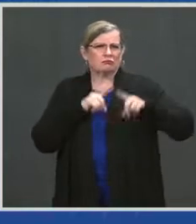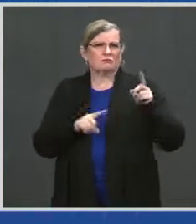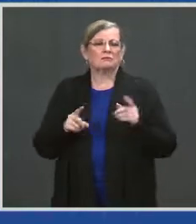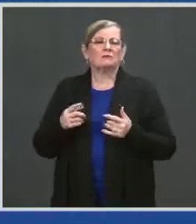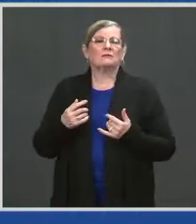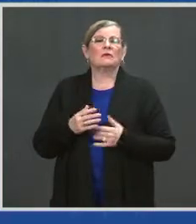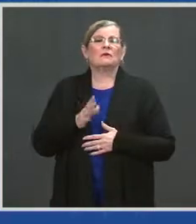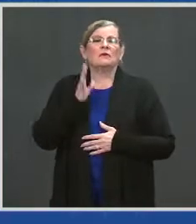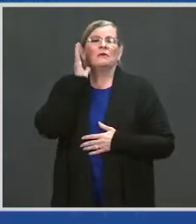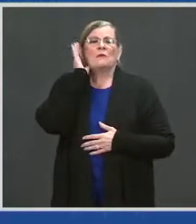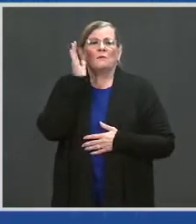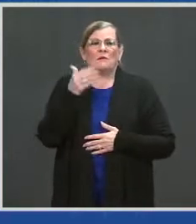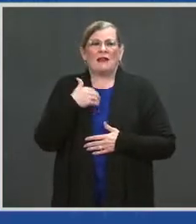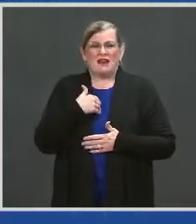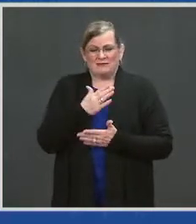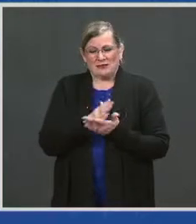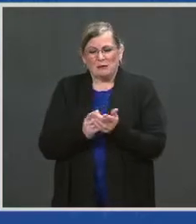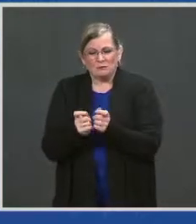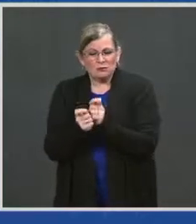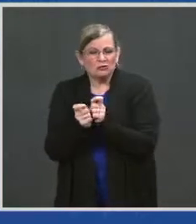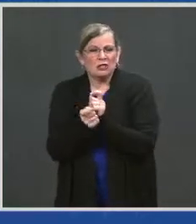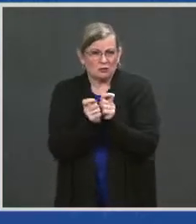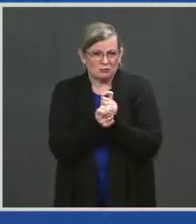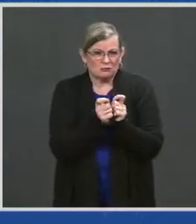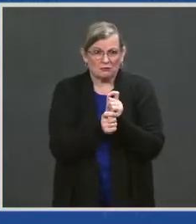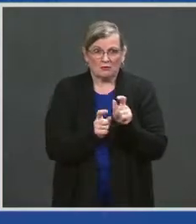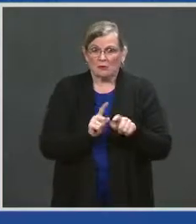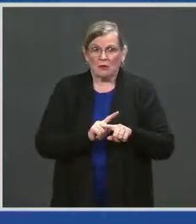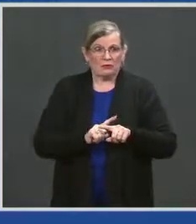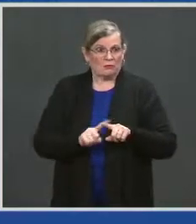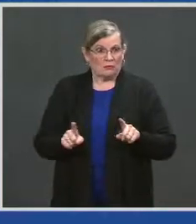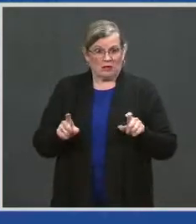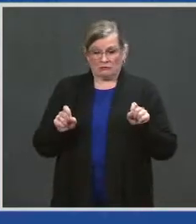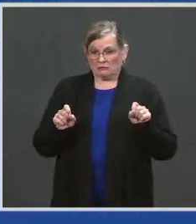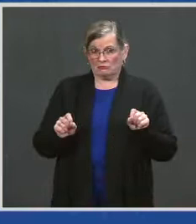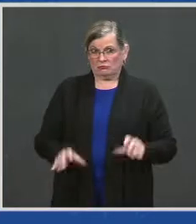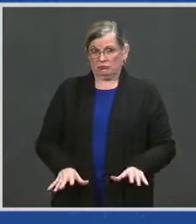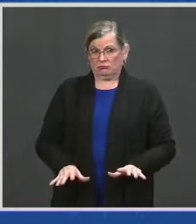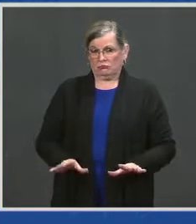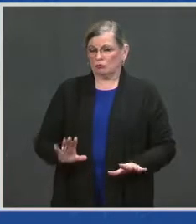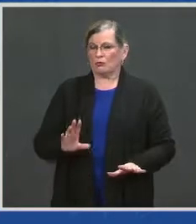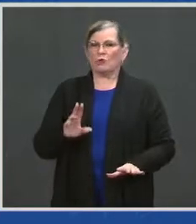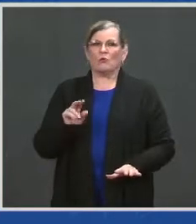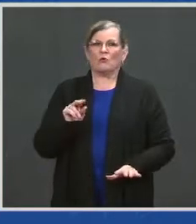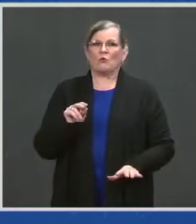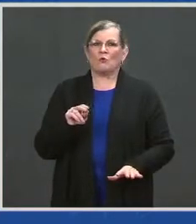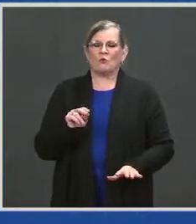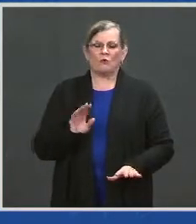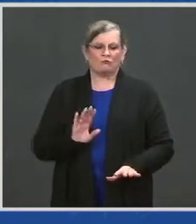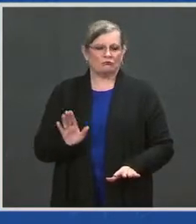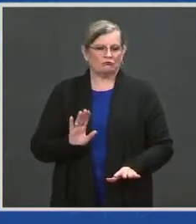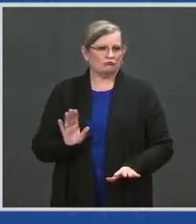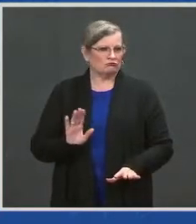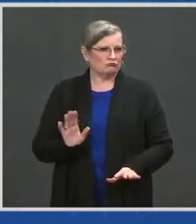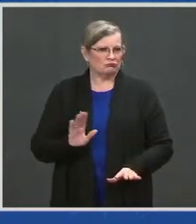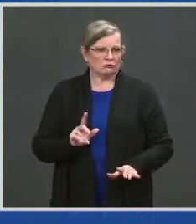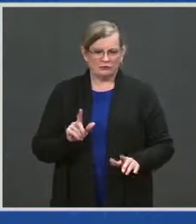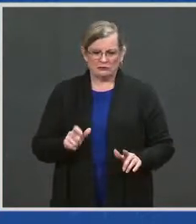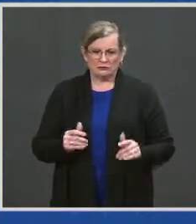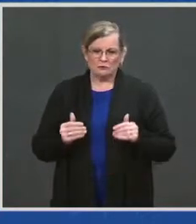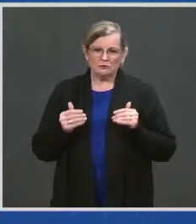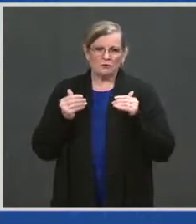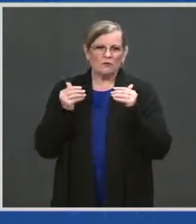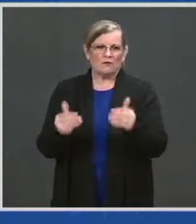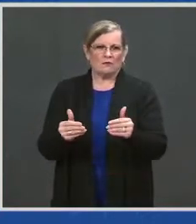But inaction is not an option. The American people have been promised action and infrastructure for decades. They've